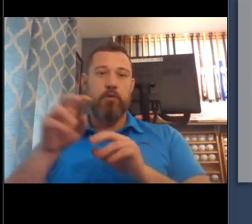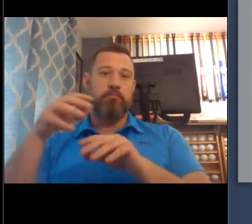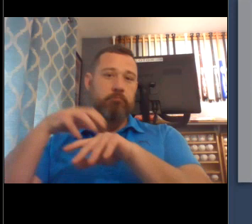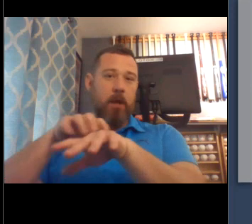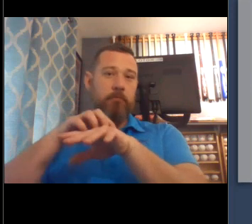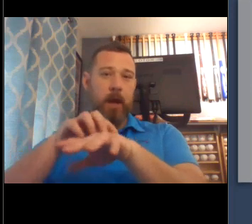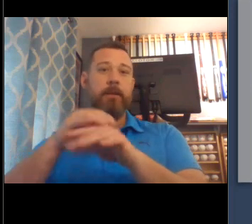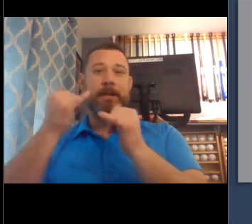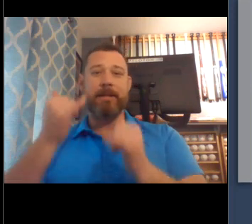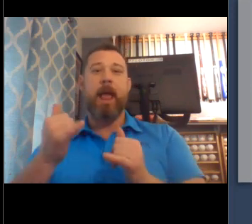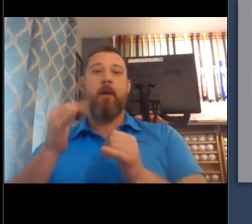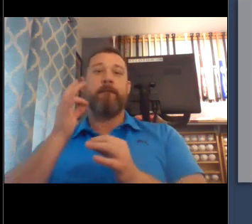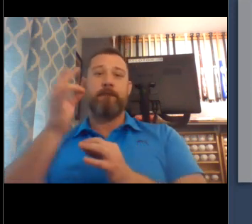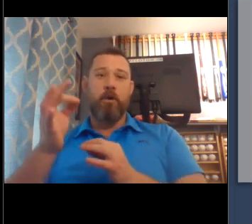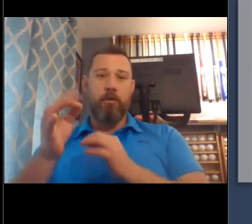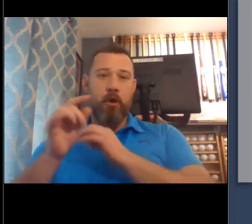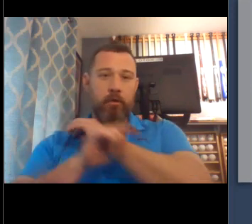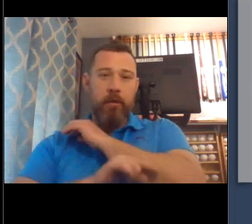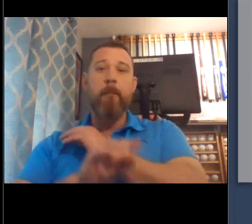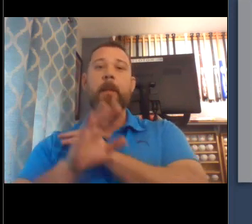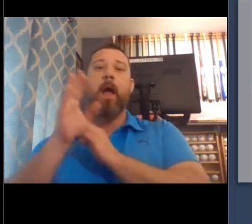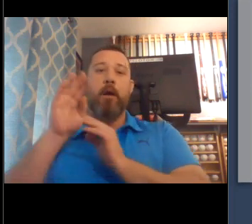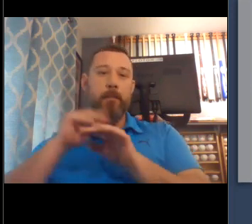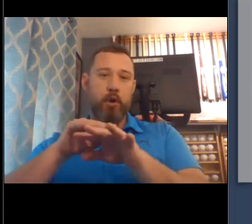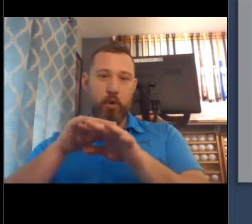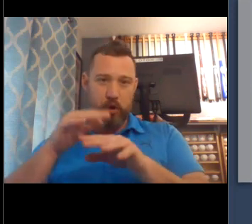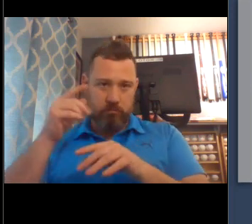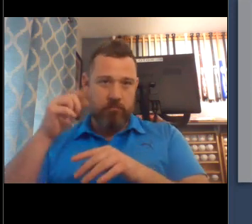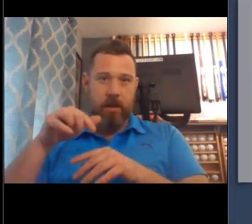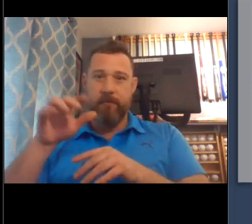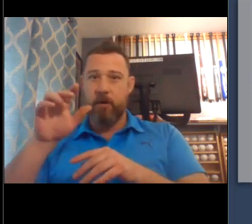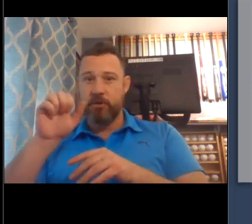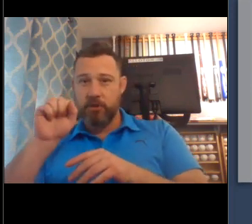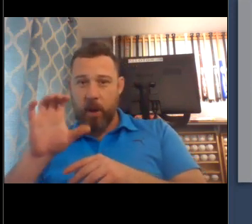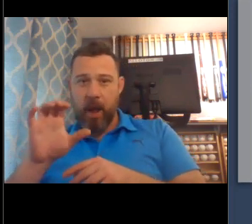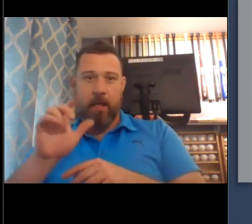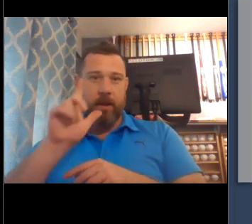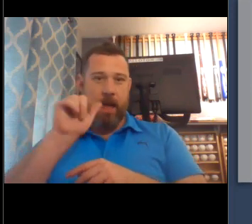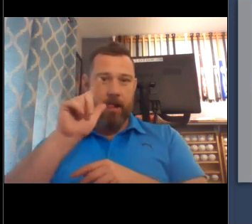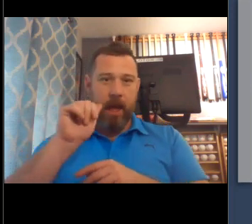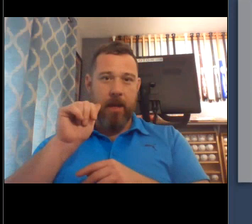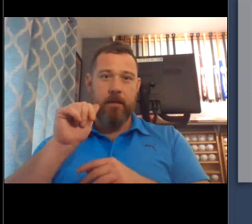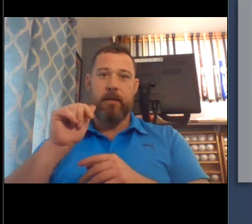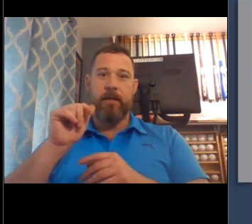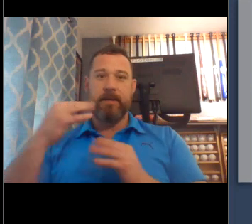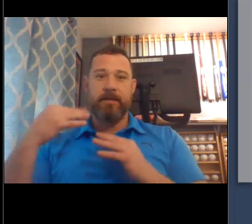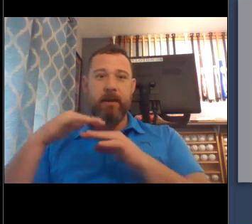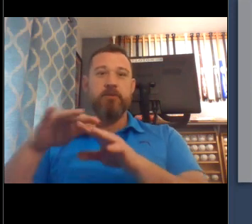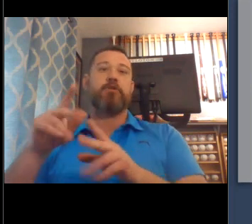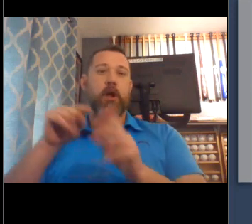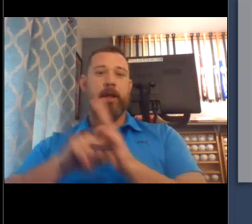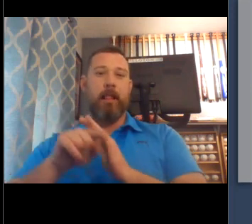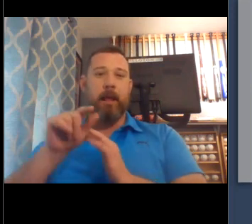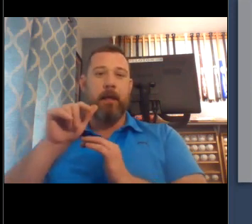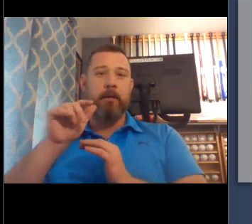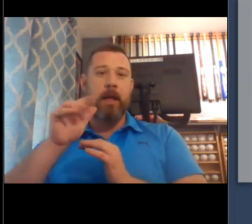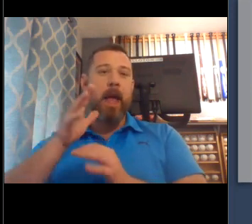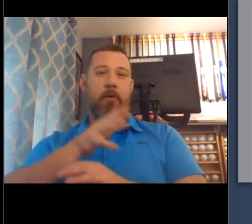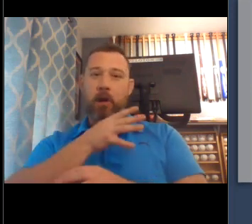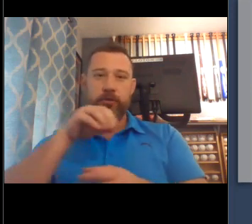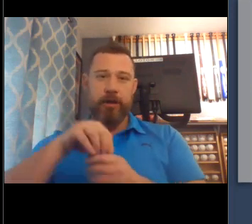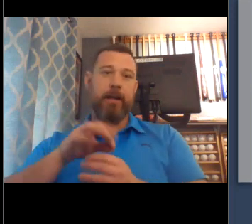to be further threatened by commuter invasion from SoCal, LA area. These invasions are killing agriculture in a key